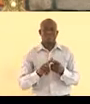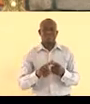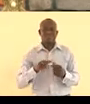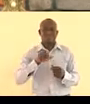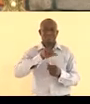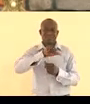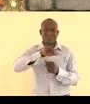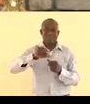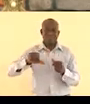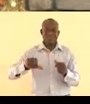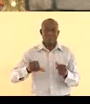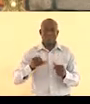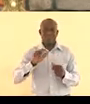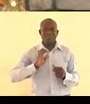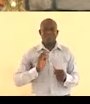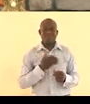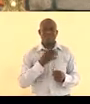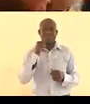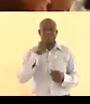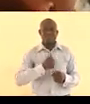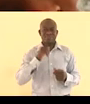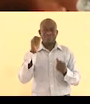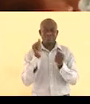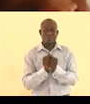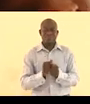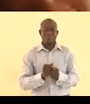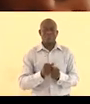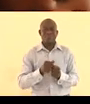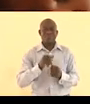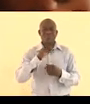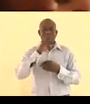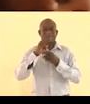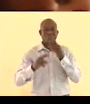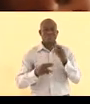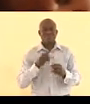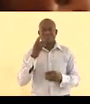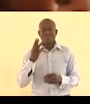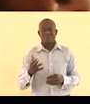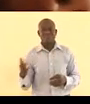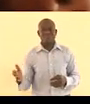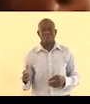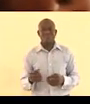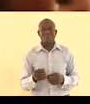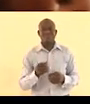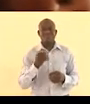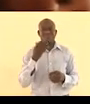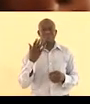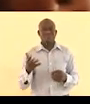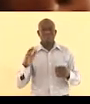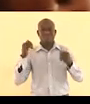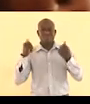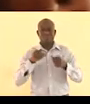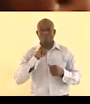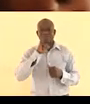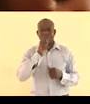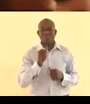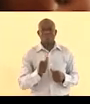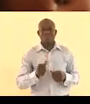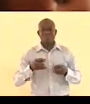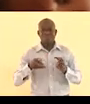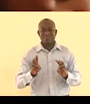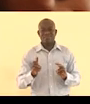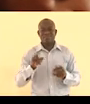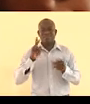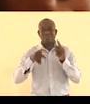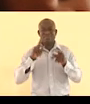much. The church knew it, that these things will not allow the person to grow spiritually and makes us take the